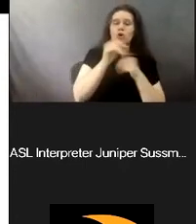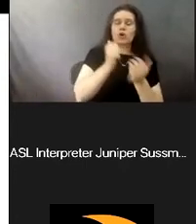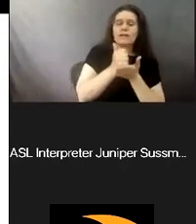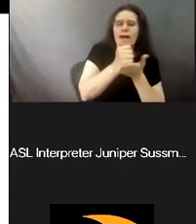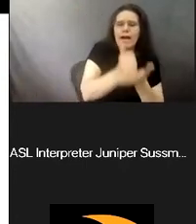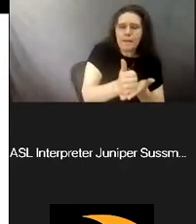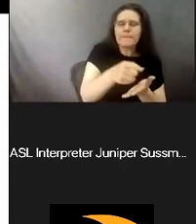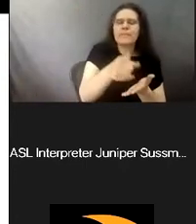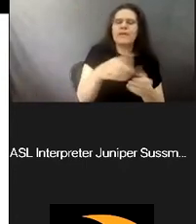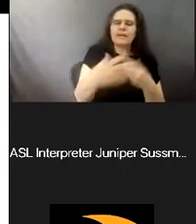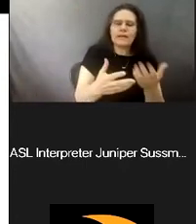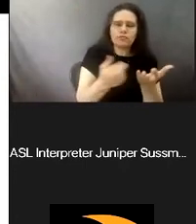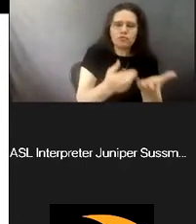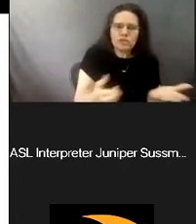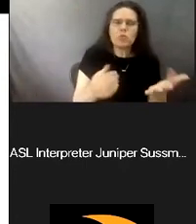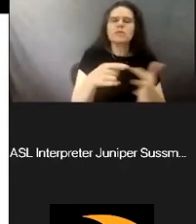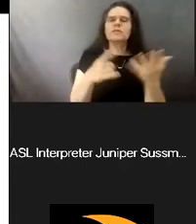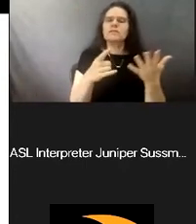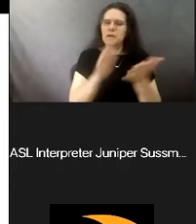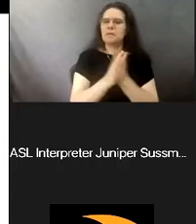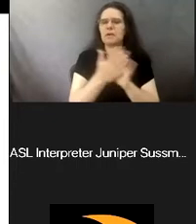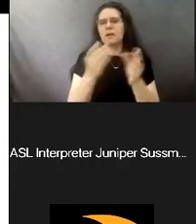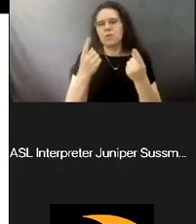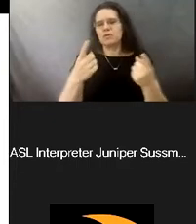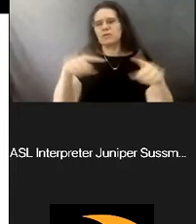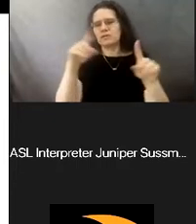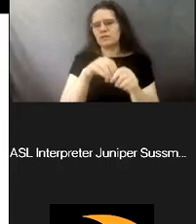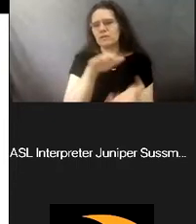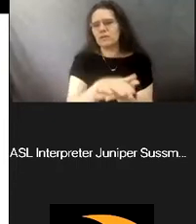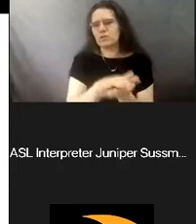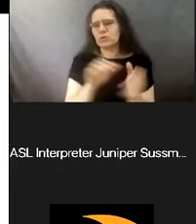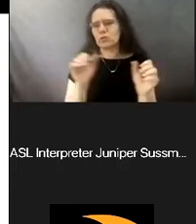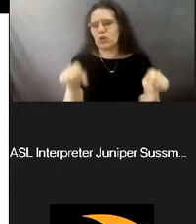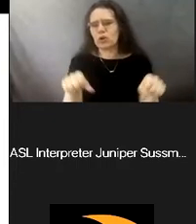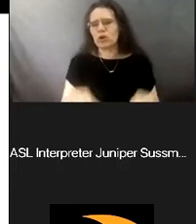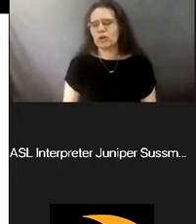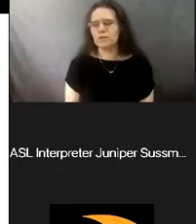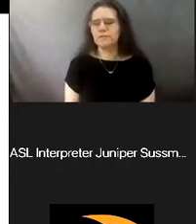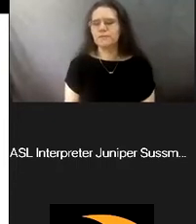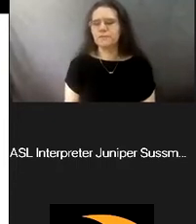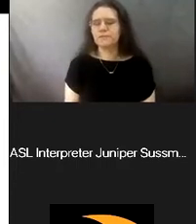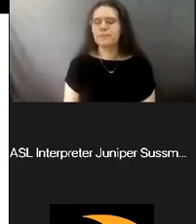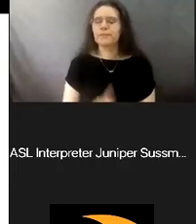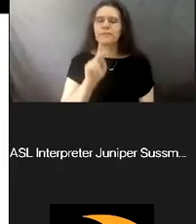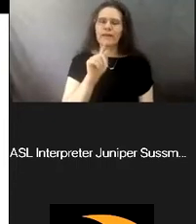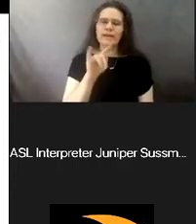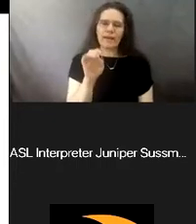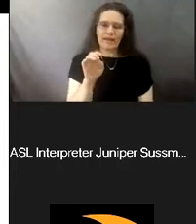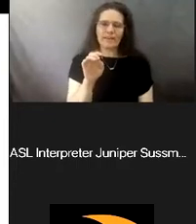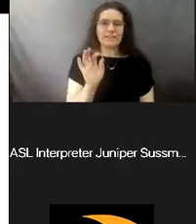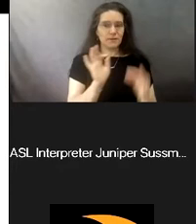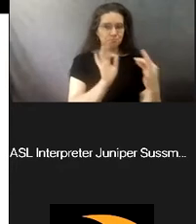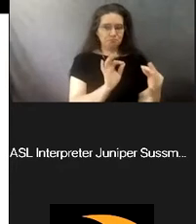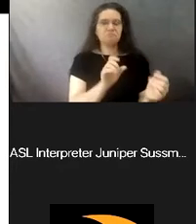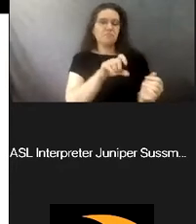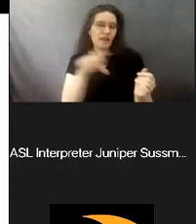get the resources that allowed him to be successful in school. So as a follow-up, let's change the fact a little bit. Maybe he